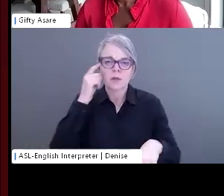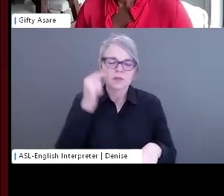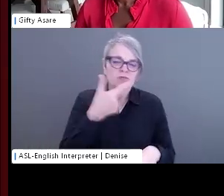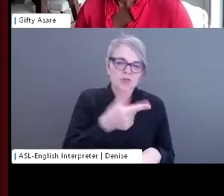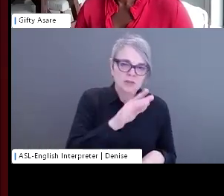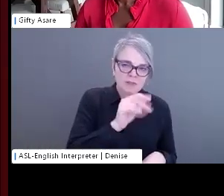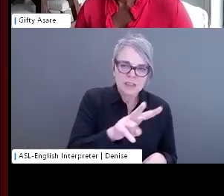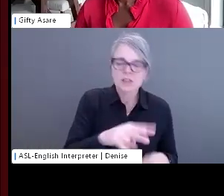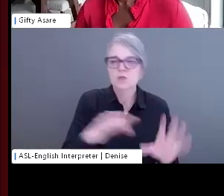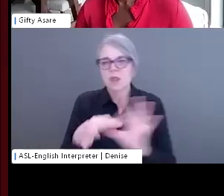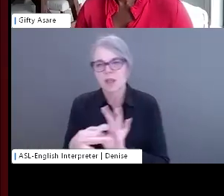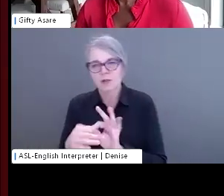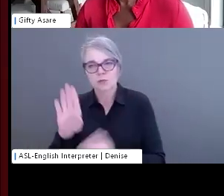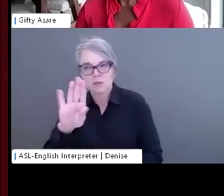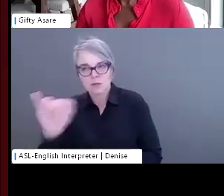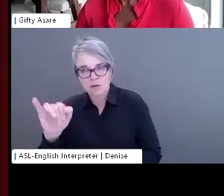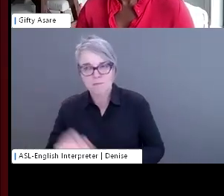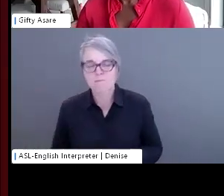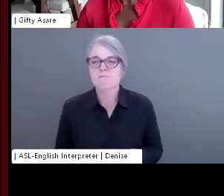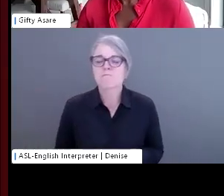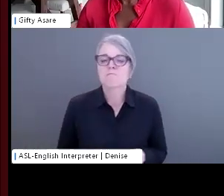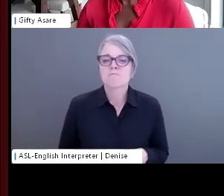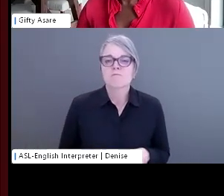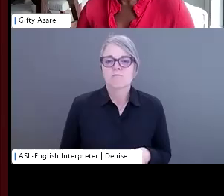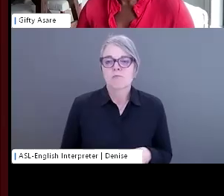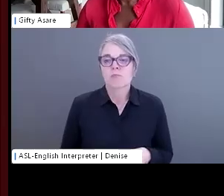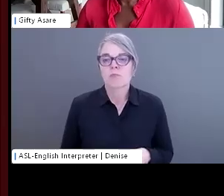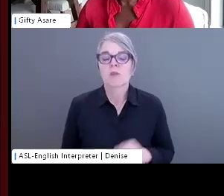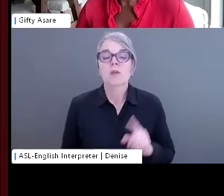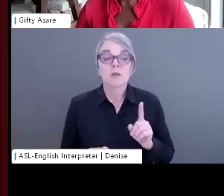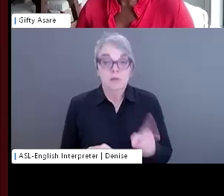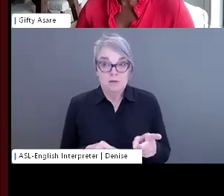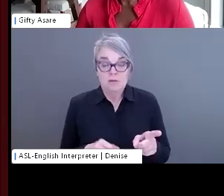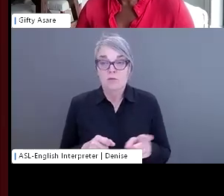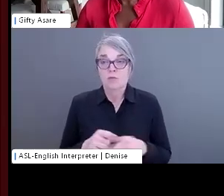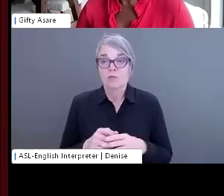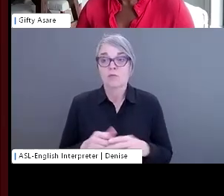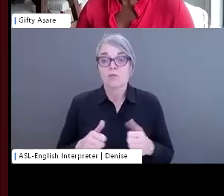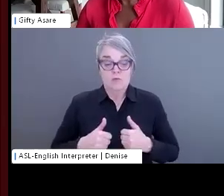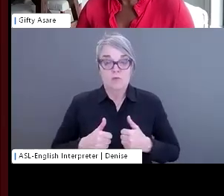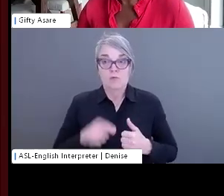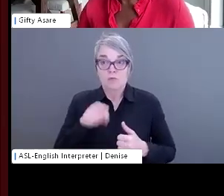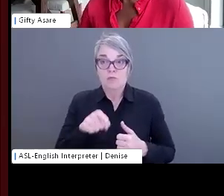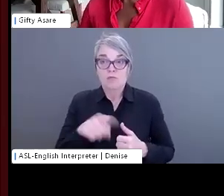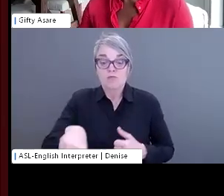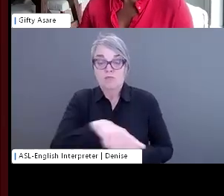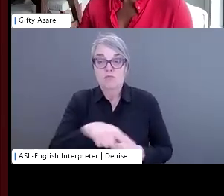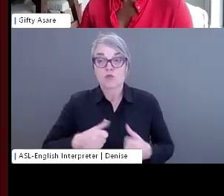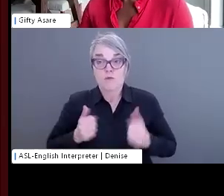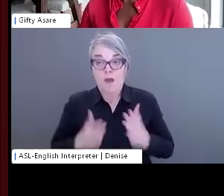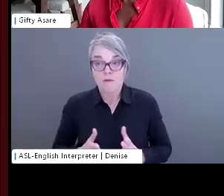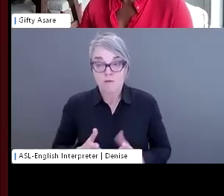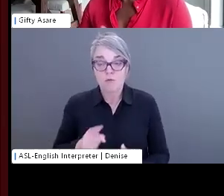essentially, once a survivor experienced a brain injury in